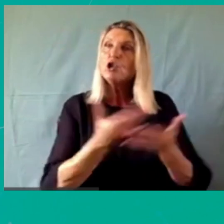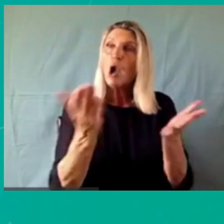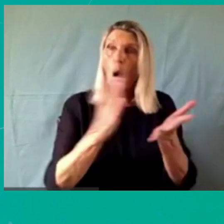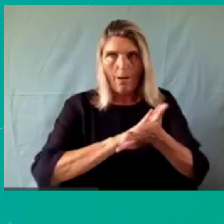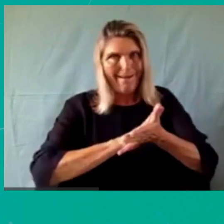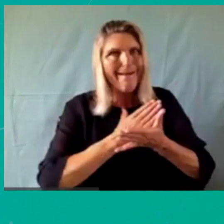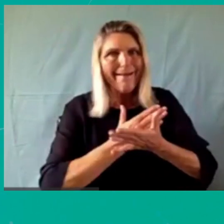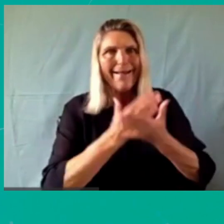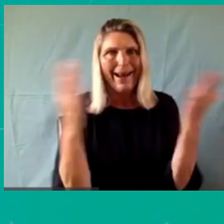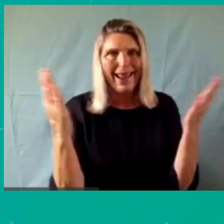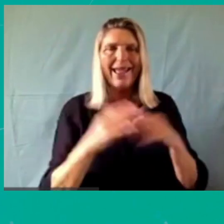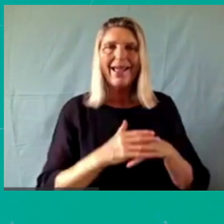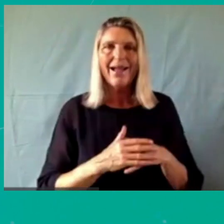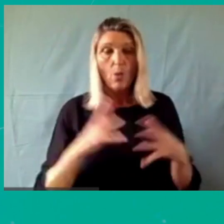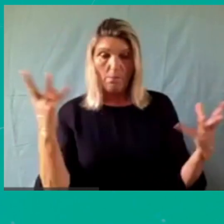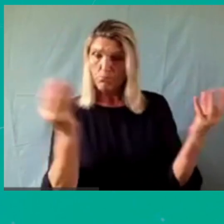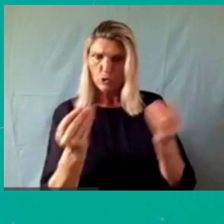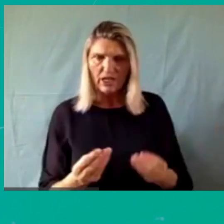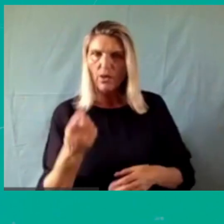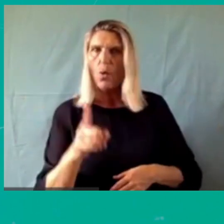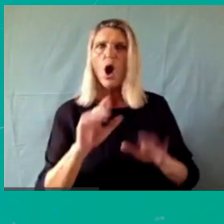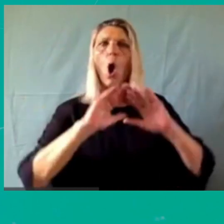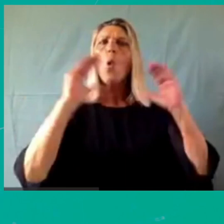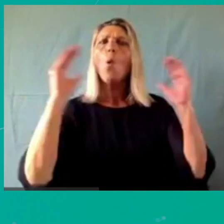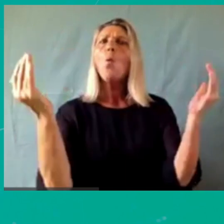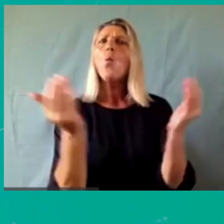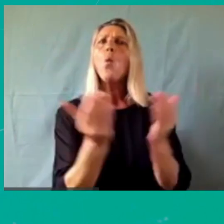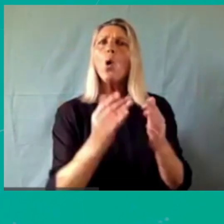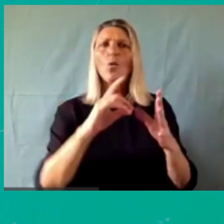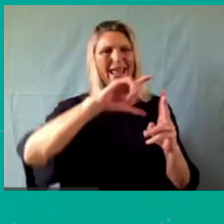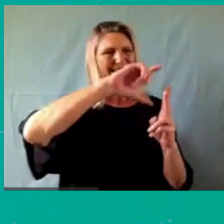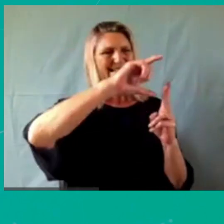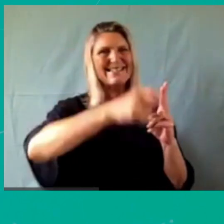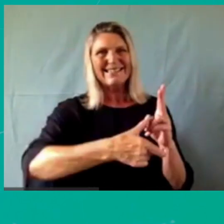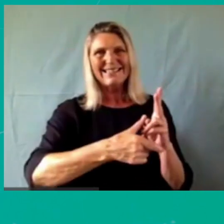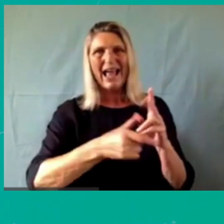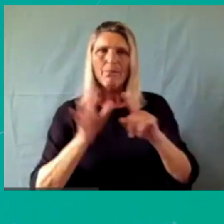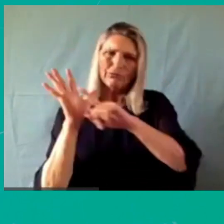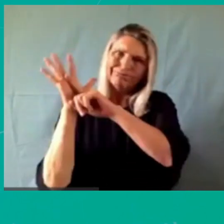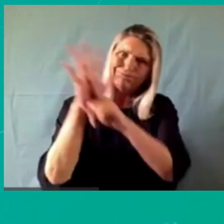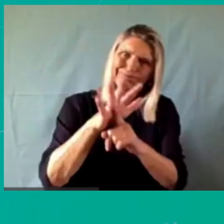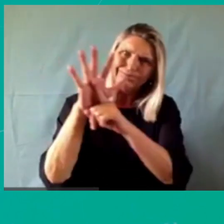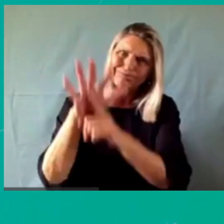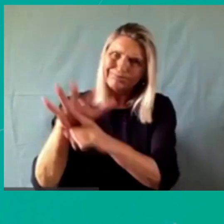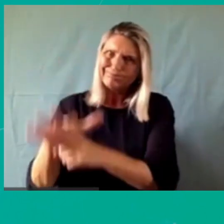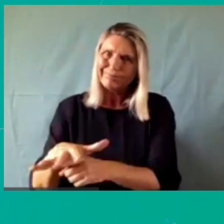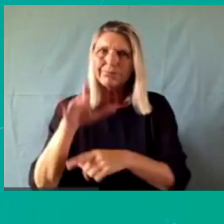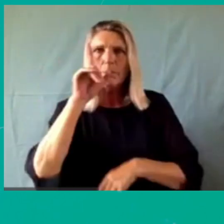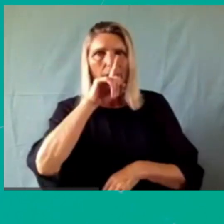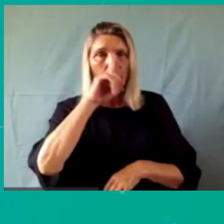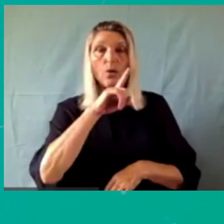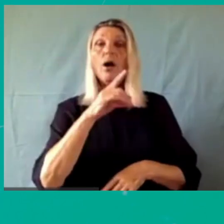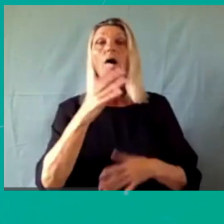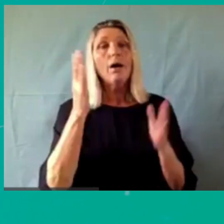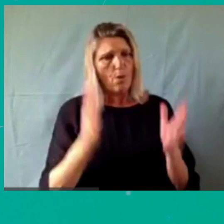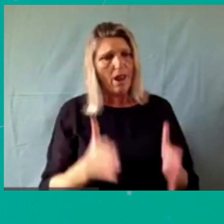created a disabling world, and that we absolutely must transform to a world that is inclusive